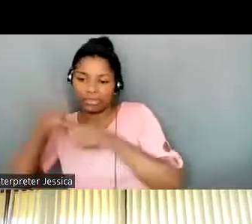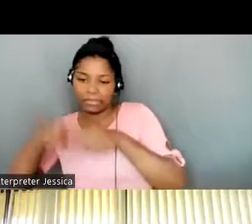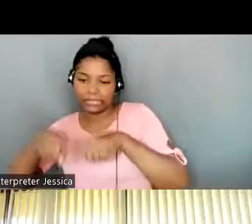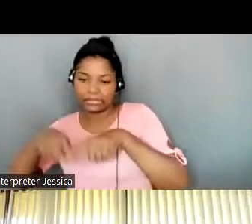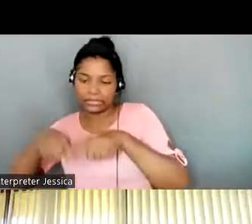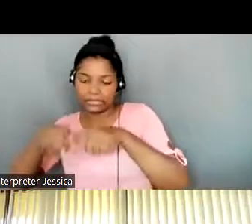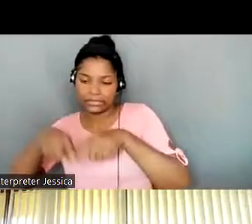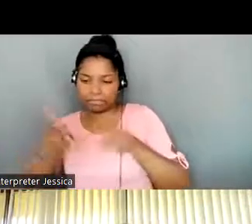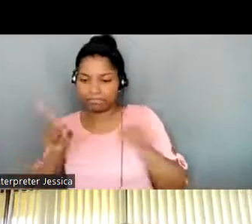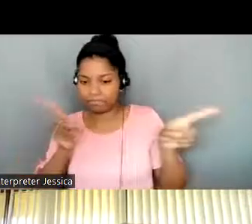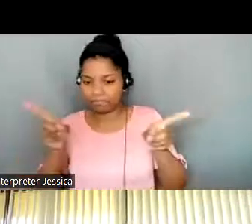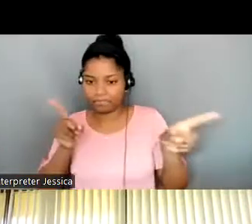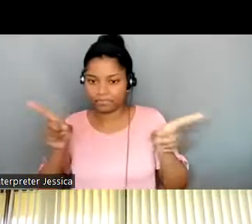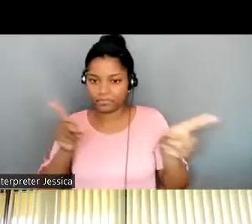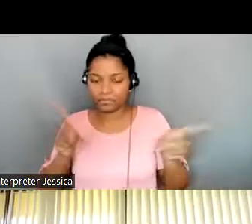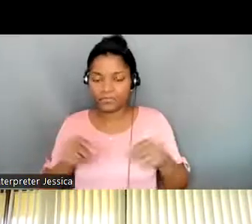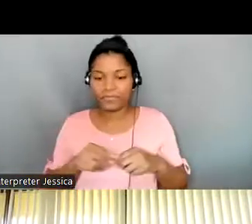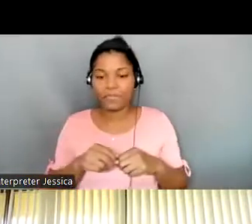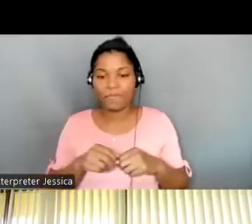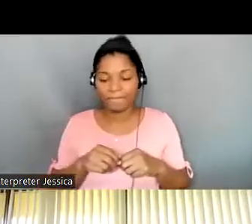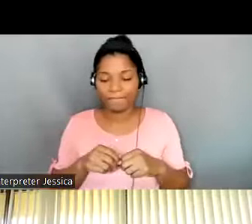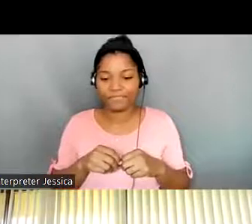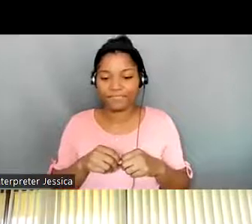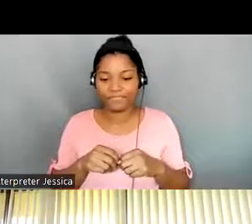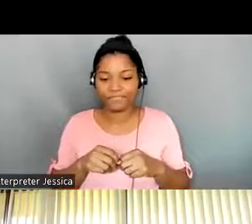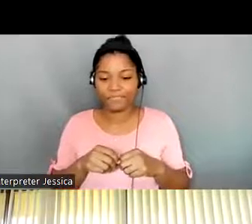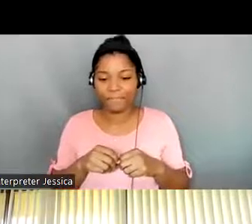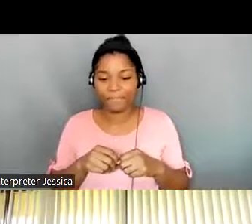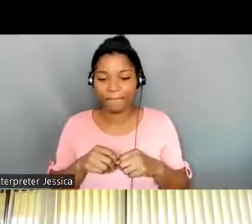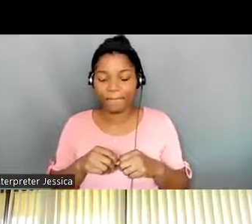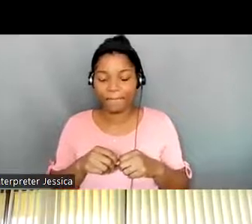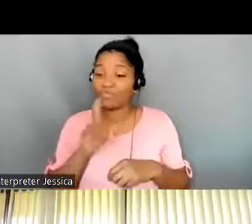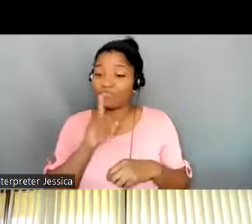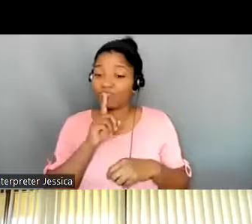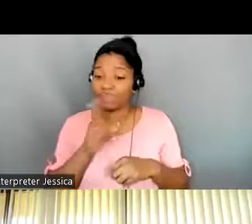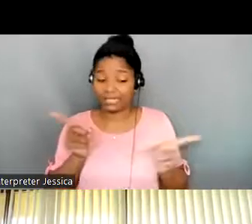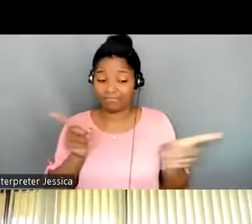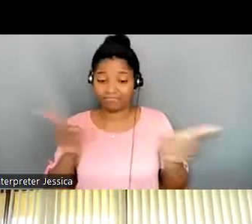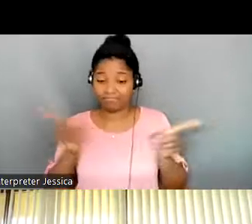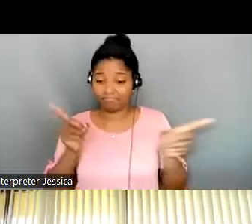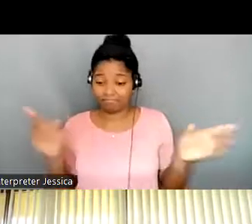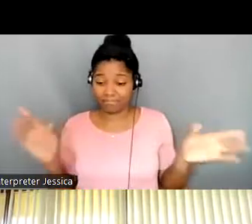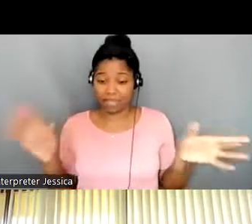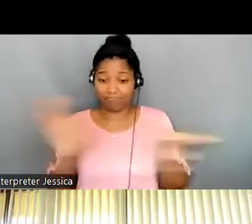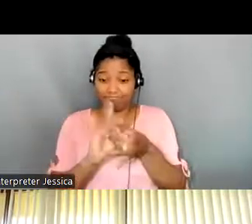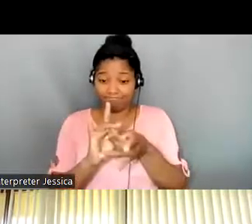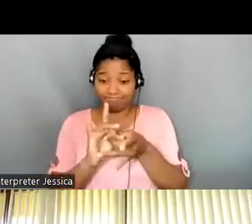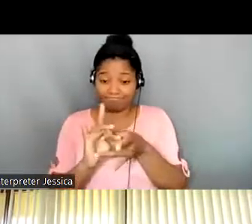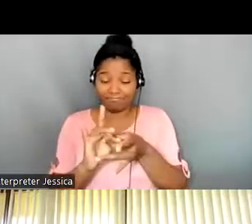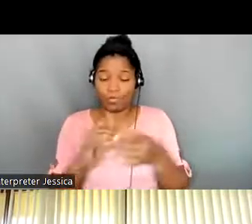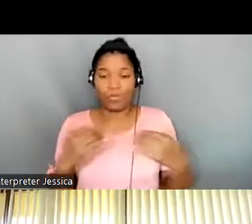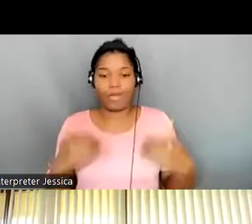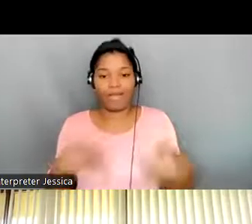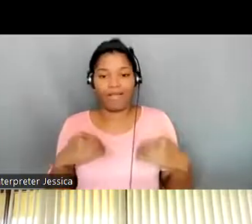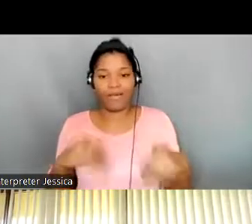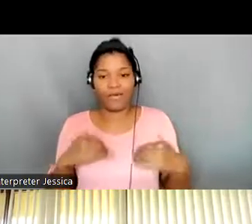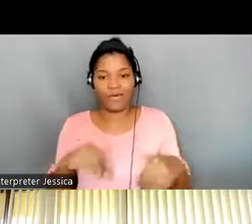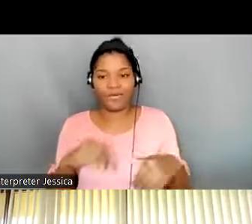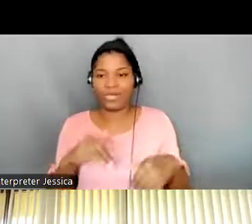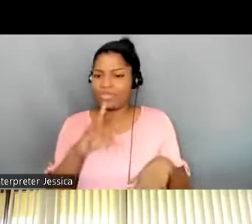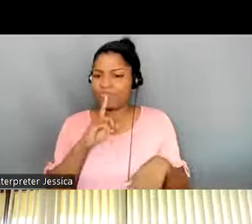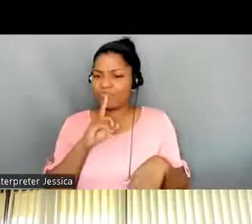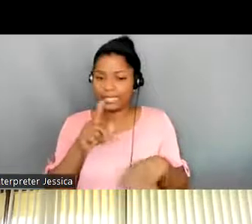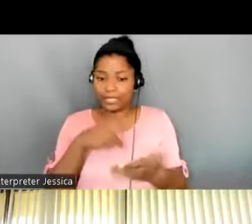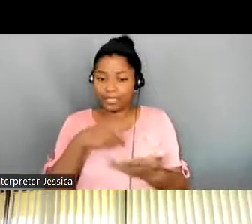that you're in. And so we've heard today, you know, that intergenerational programs are used to address a whole lot of